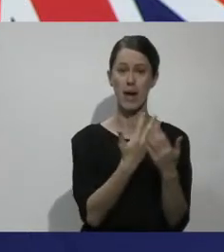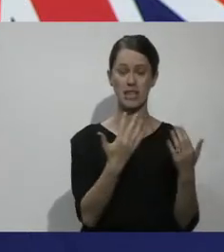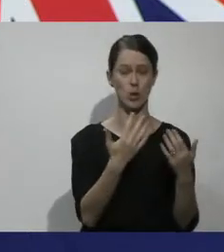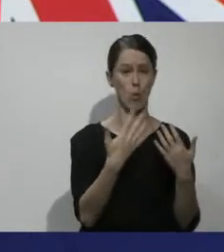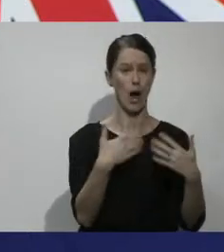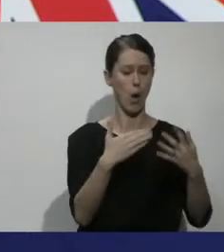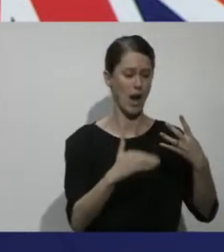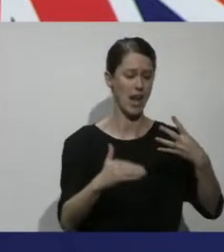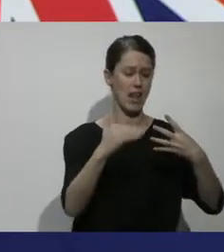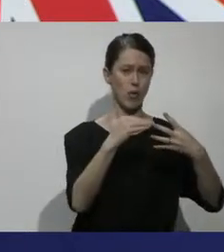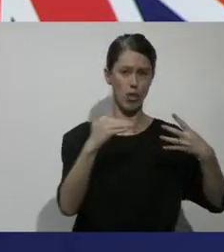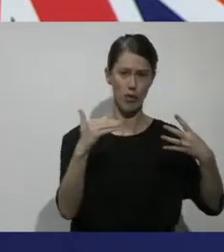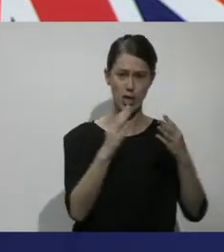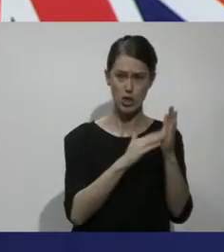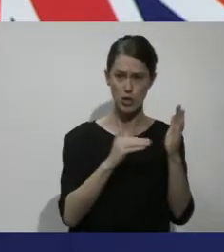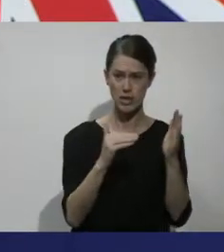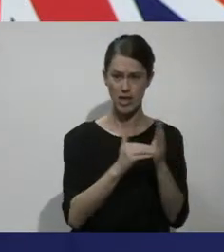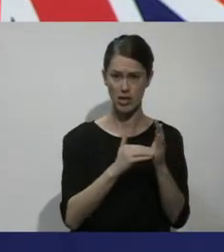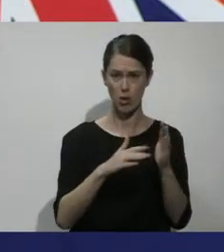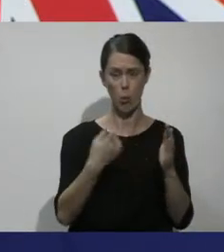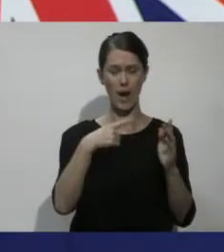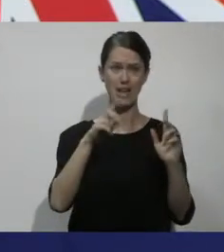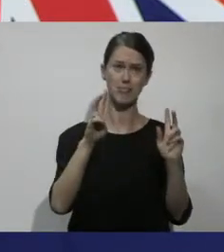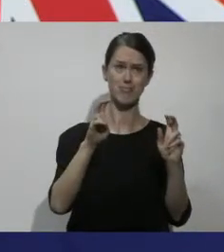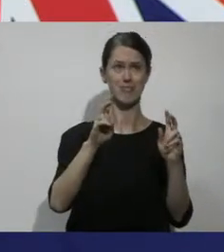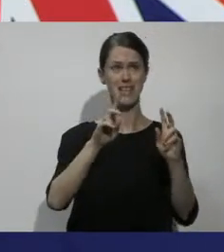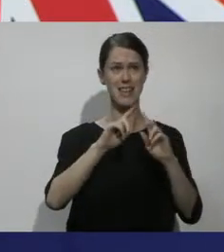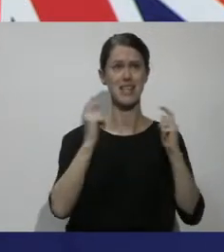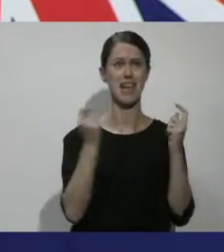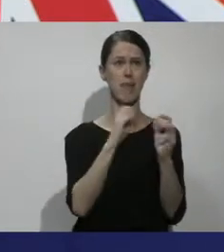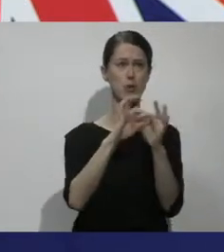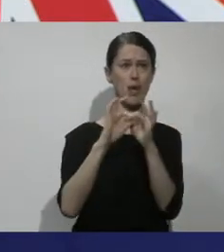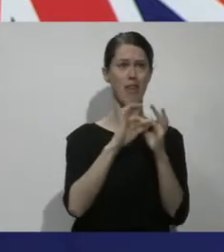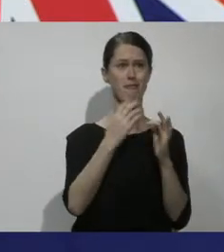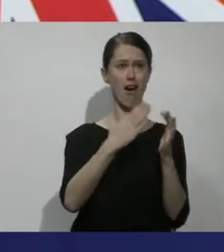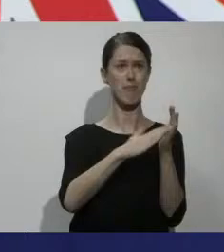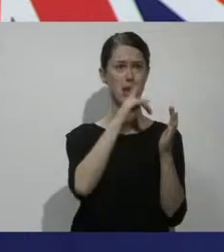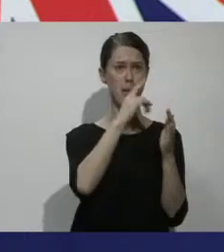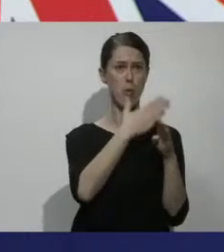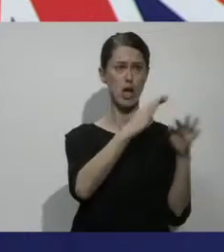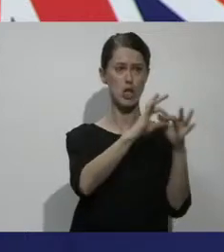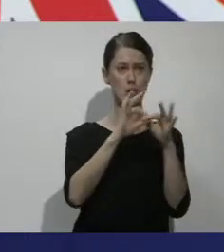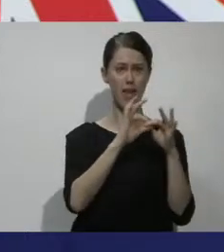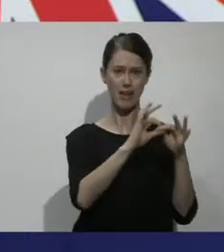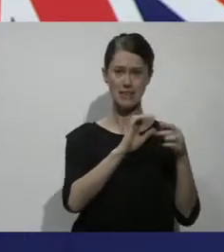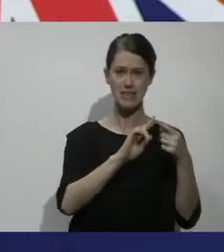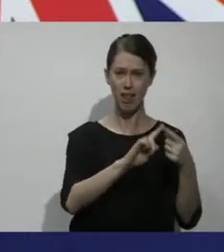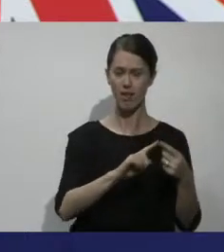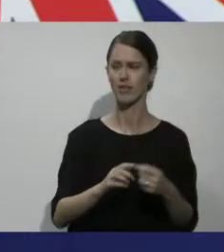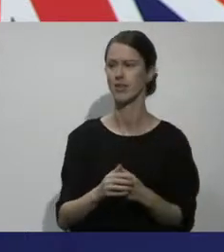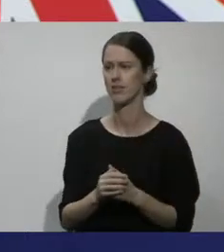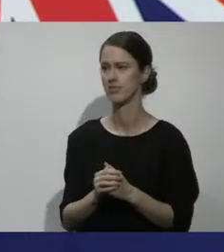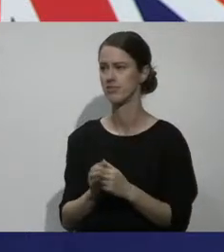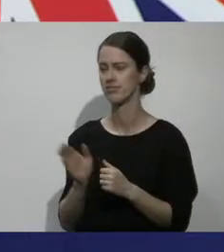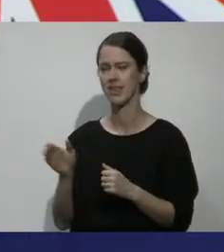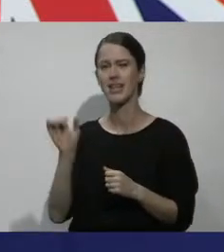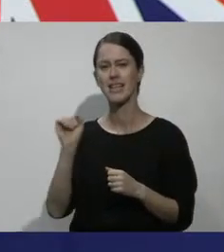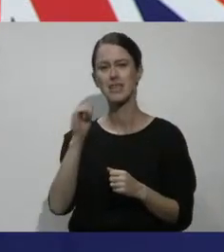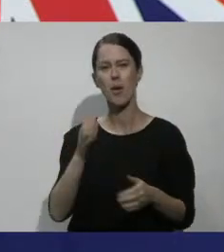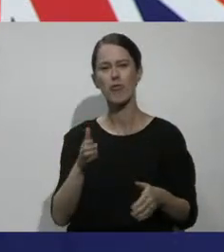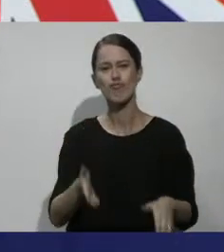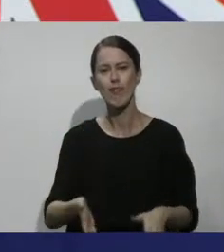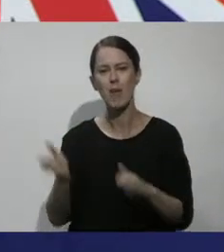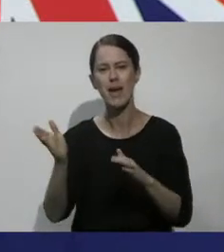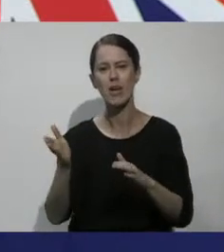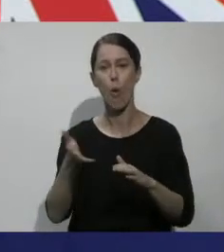New Zealand still consider itself a team of 5 million? Yes. Not everyone in a team is on the field at the same time.